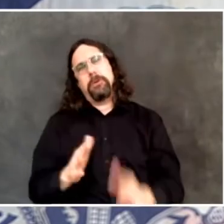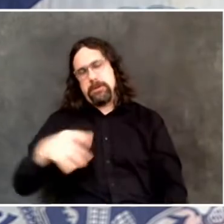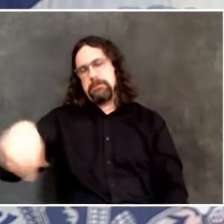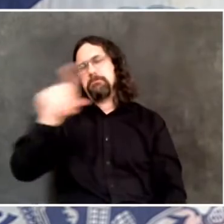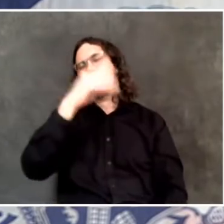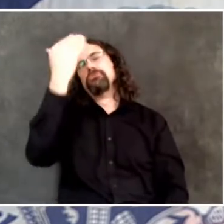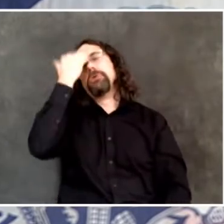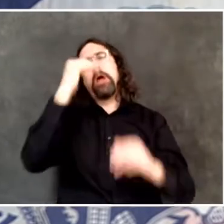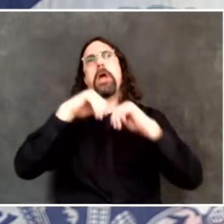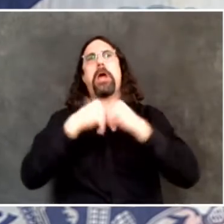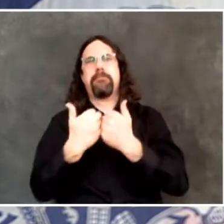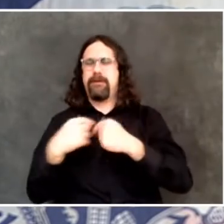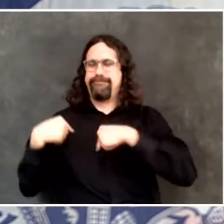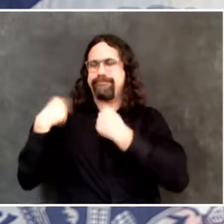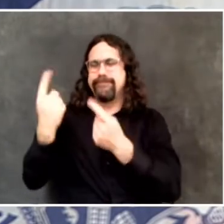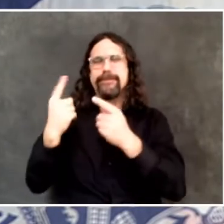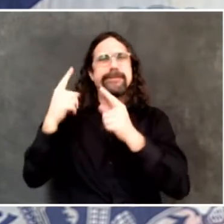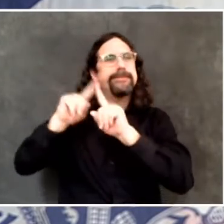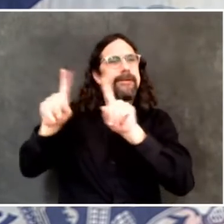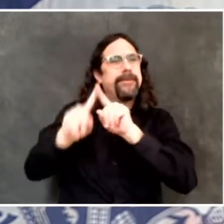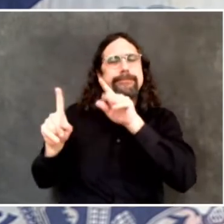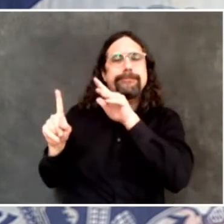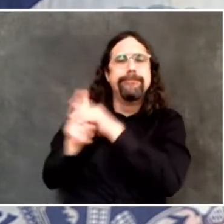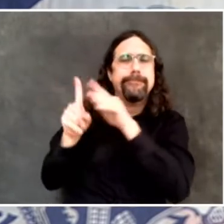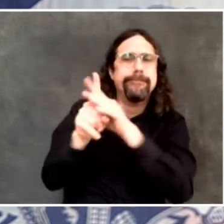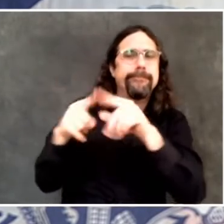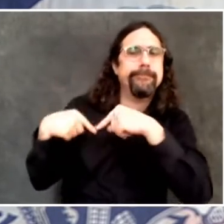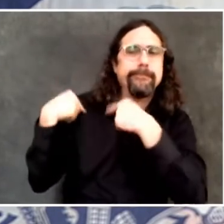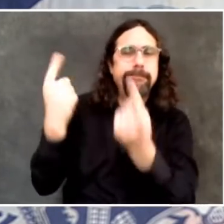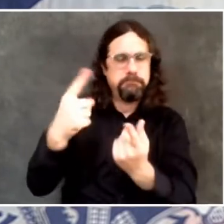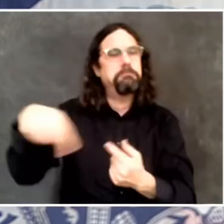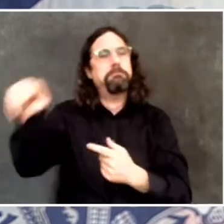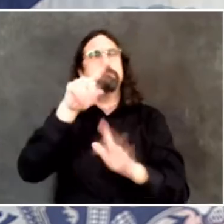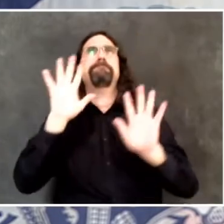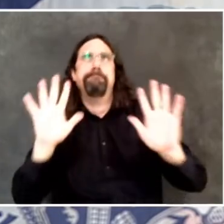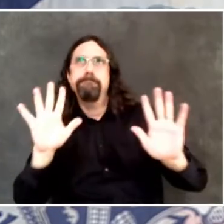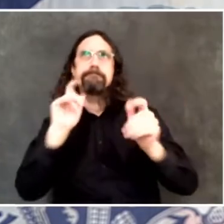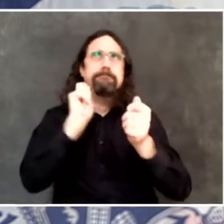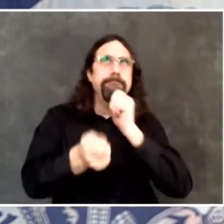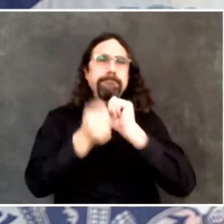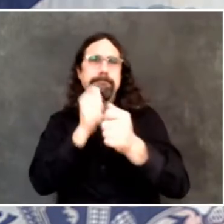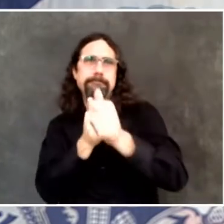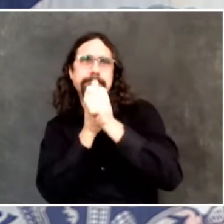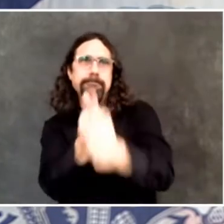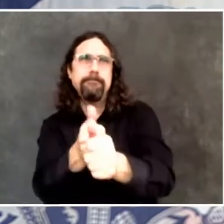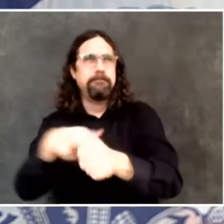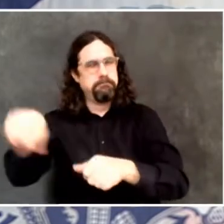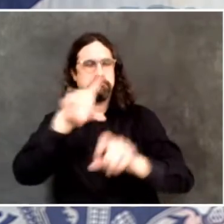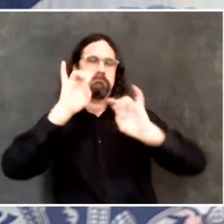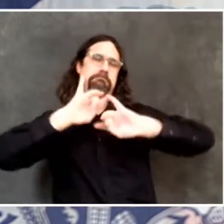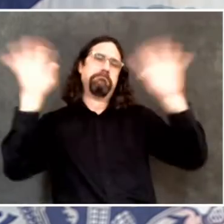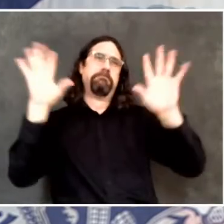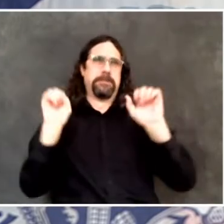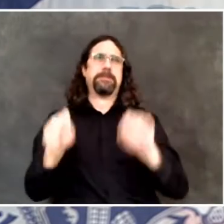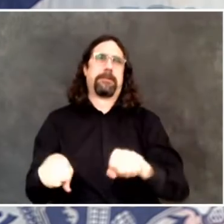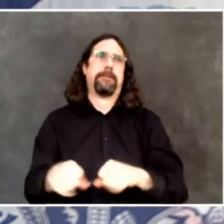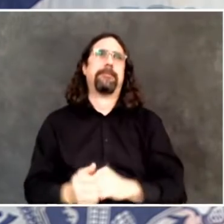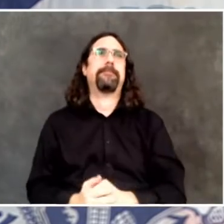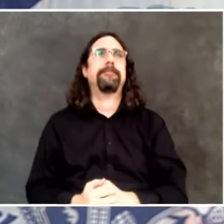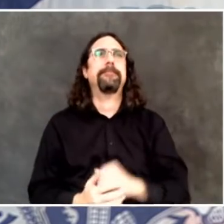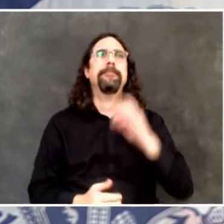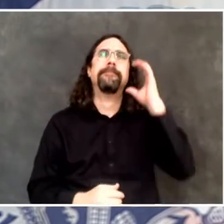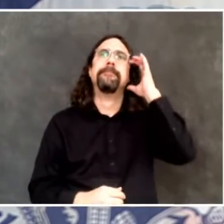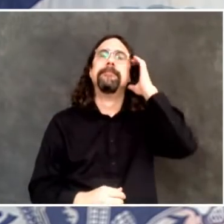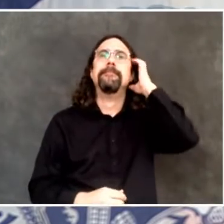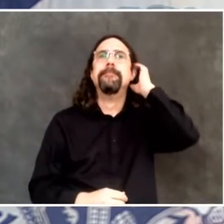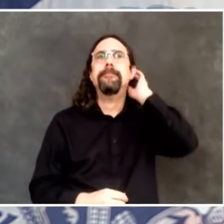the point about doubling down is if the strategy is working, stick to it. Even as it gets